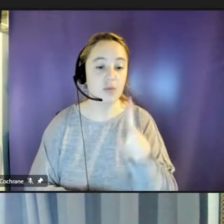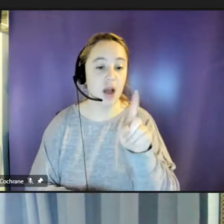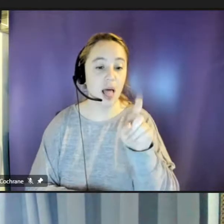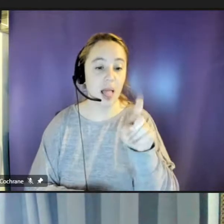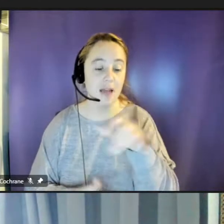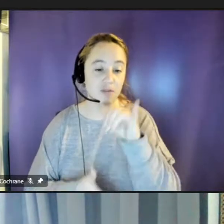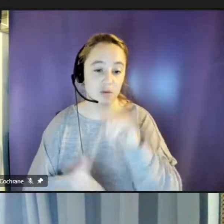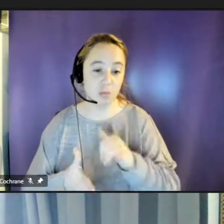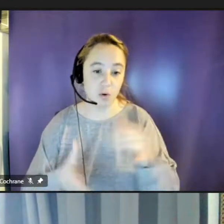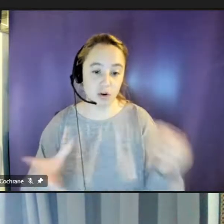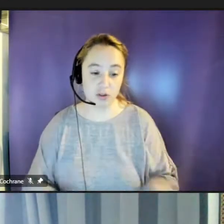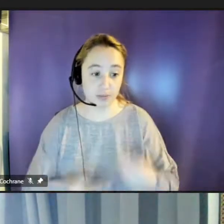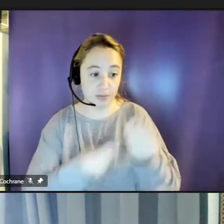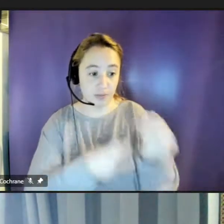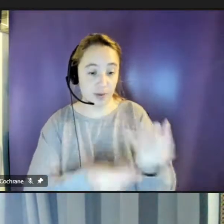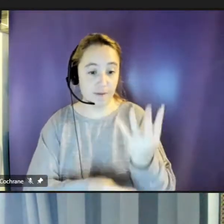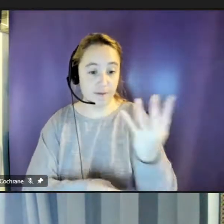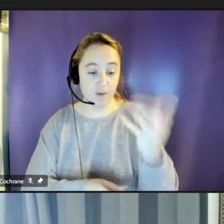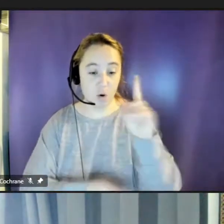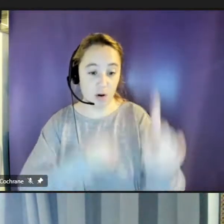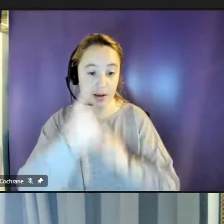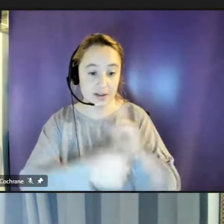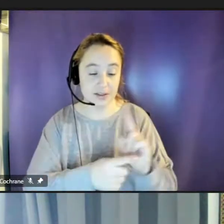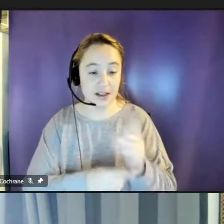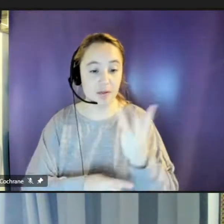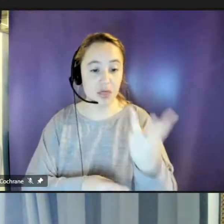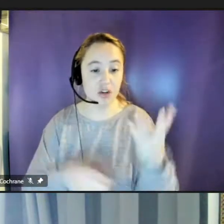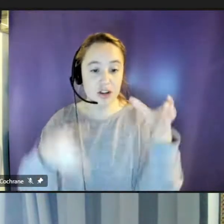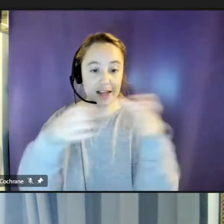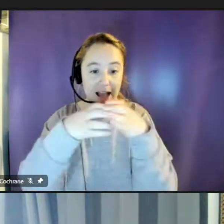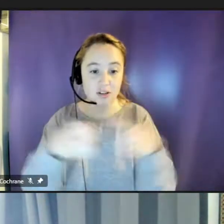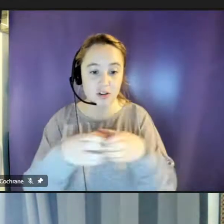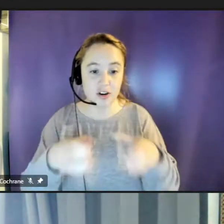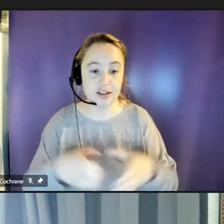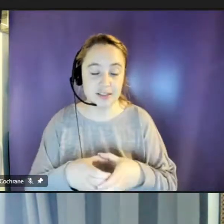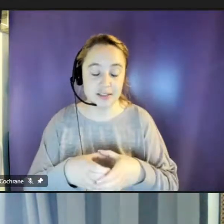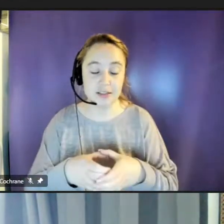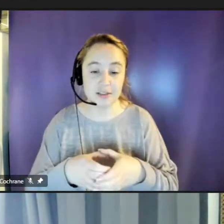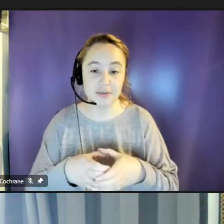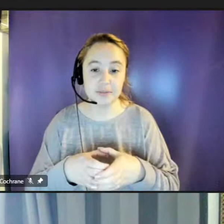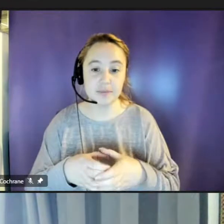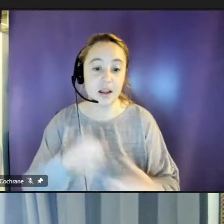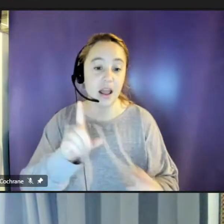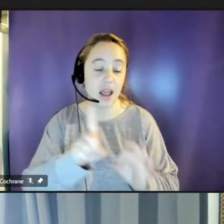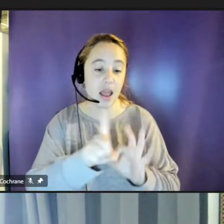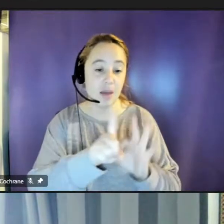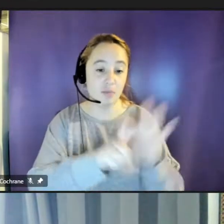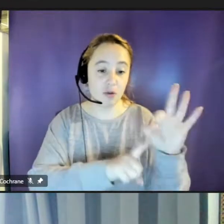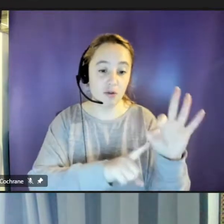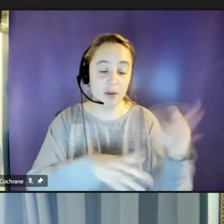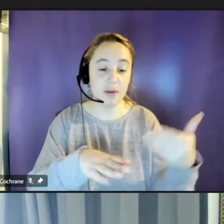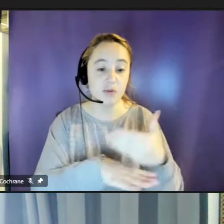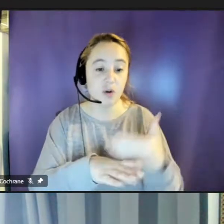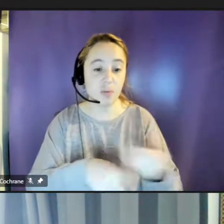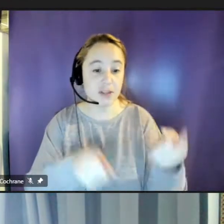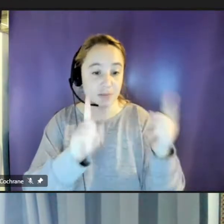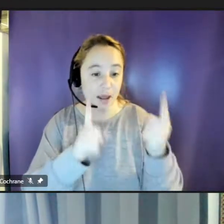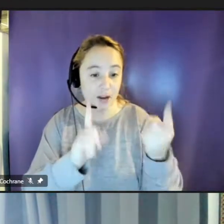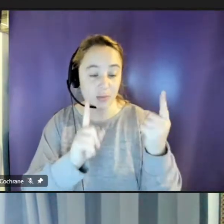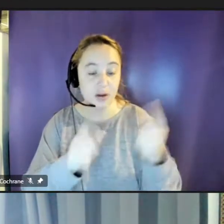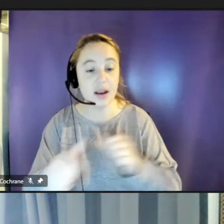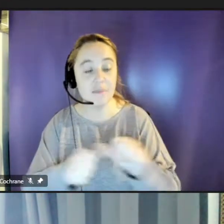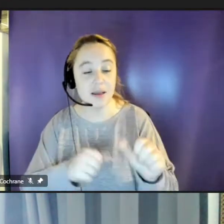reports to the 4 meetings, and the 3 categories there, they're lined under, are improvement, performance management, and best